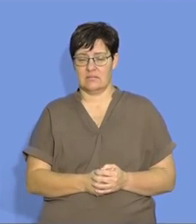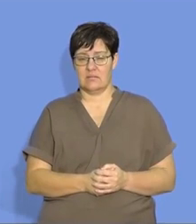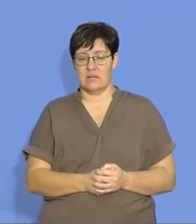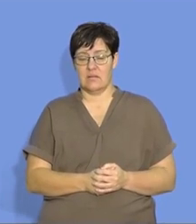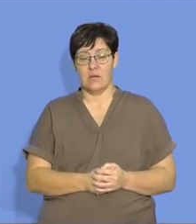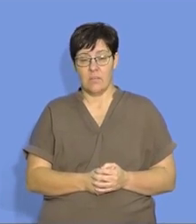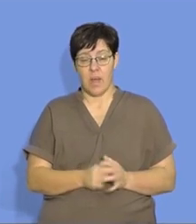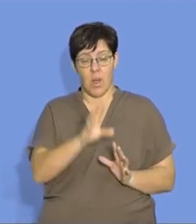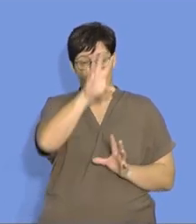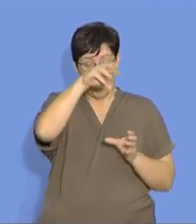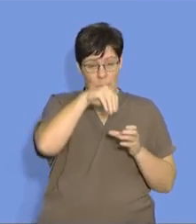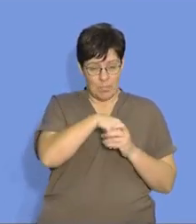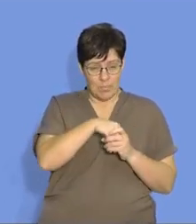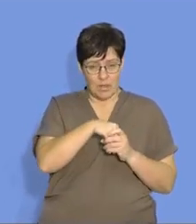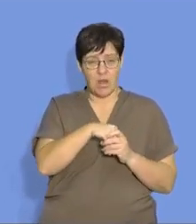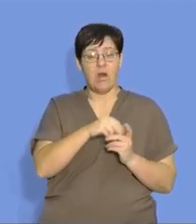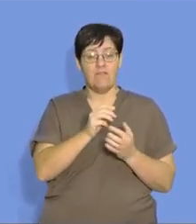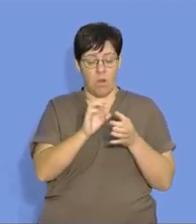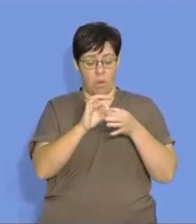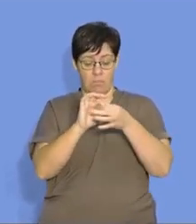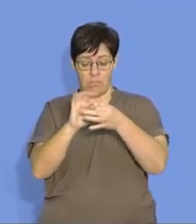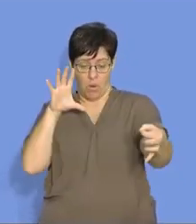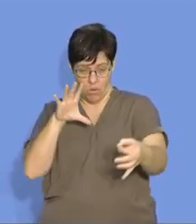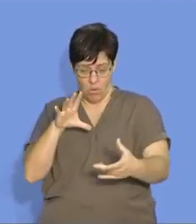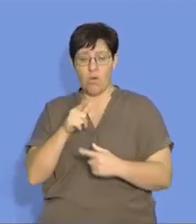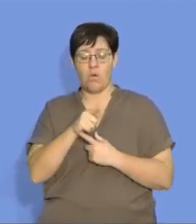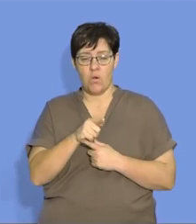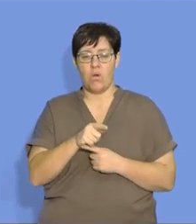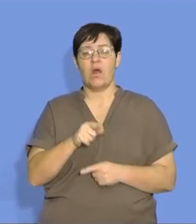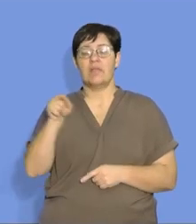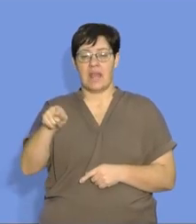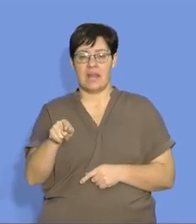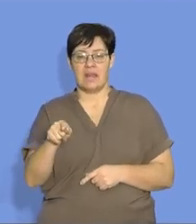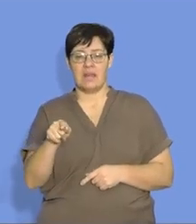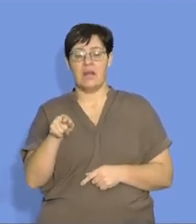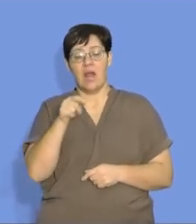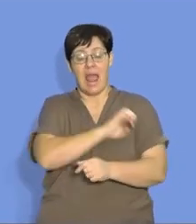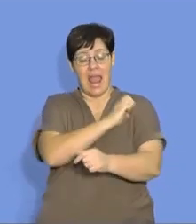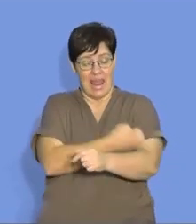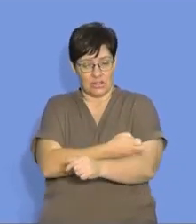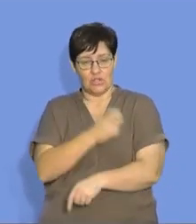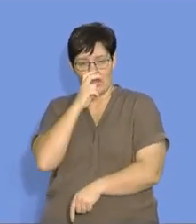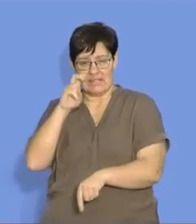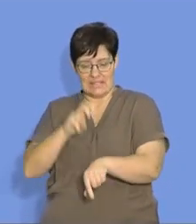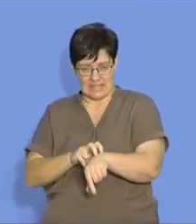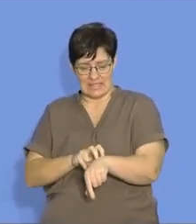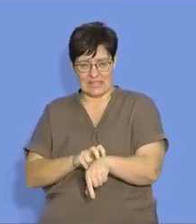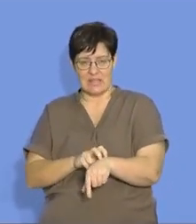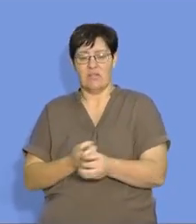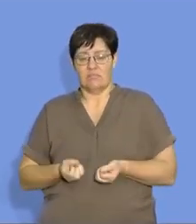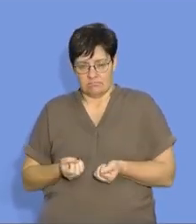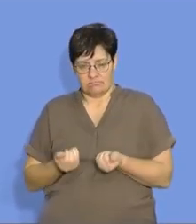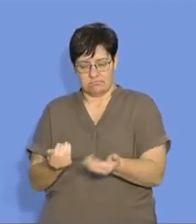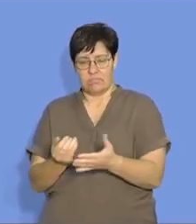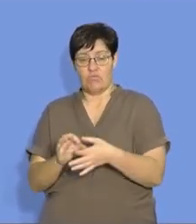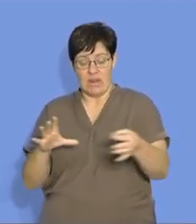that needs to be absorbed for the bonds to be broken is less than the energy that is released during